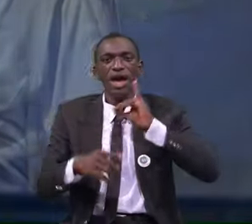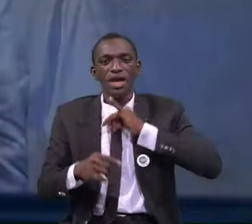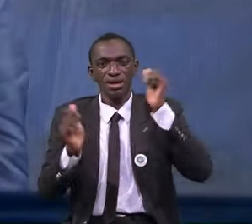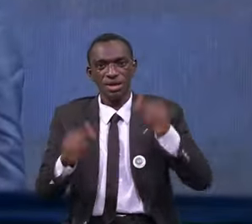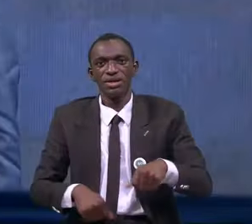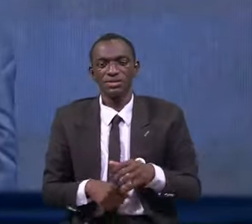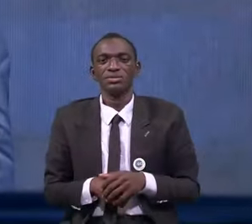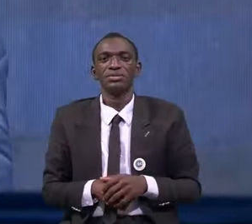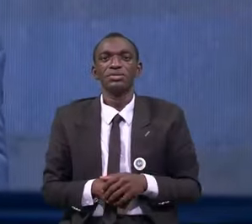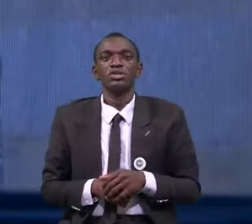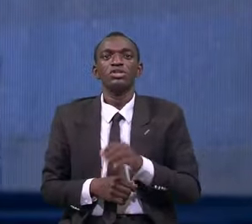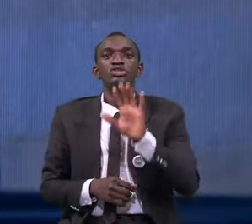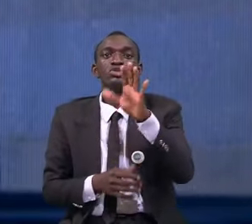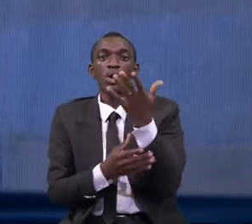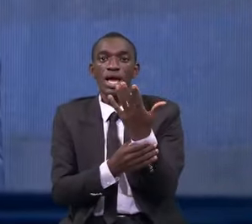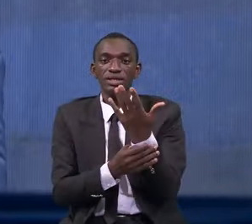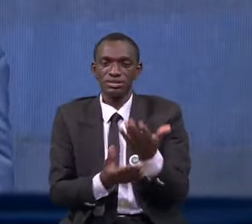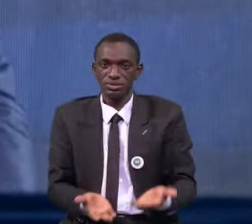You raise up the hand and you stand up.